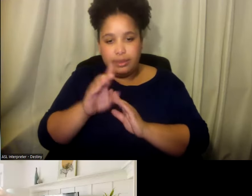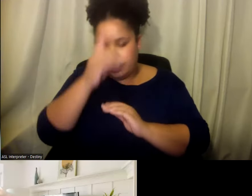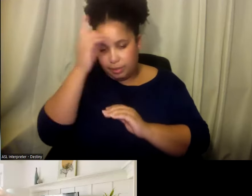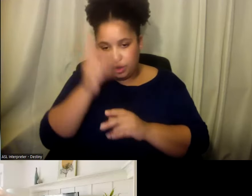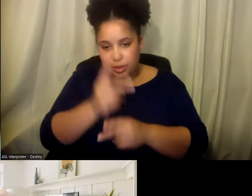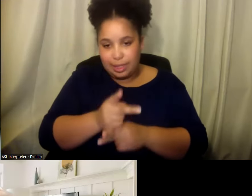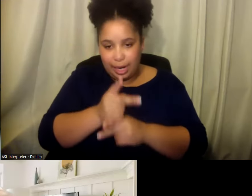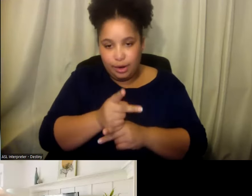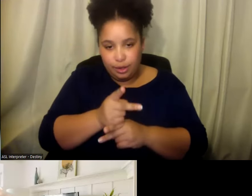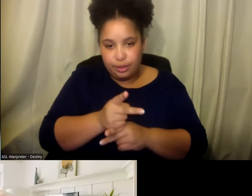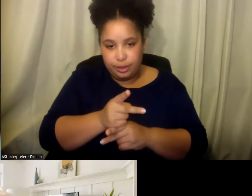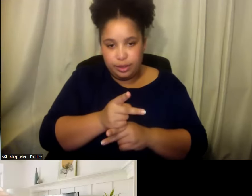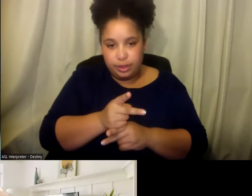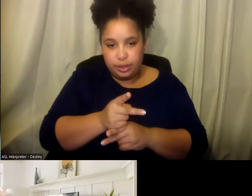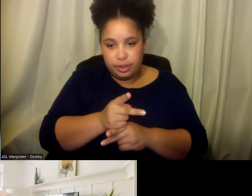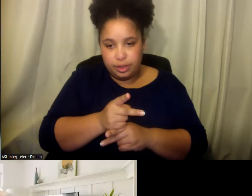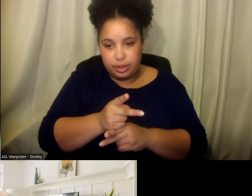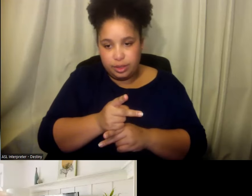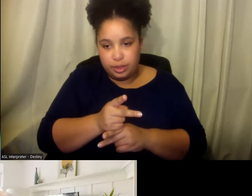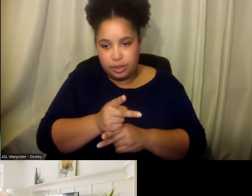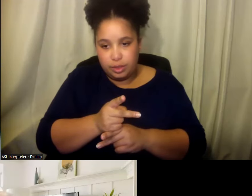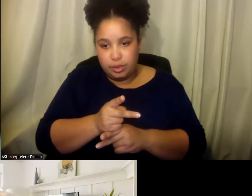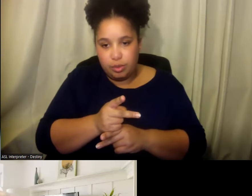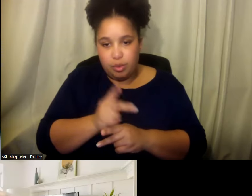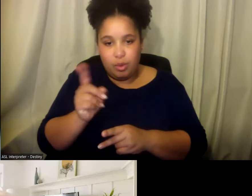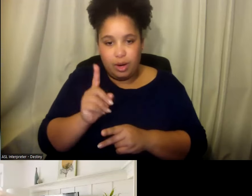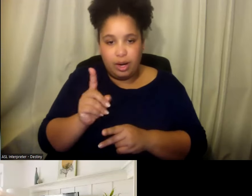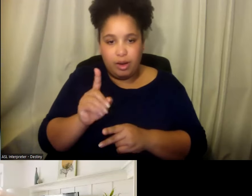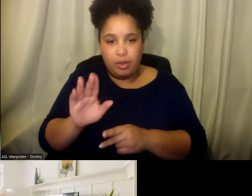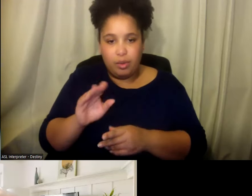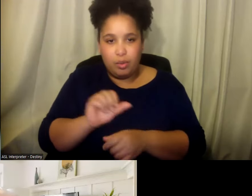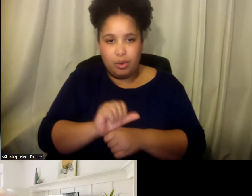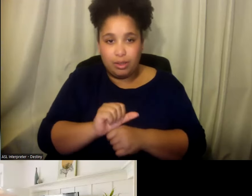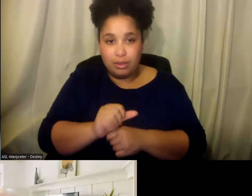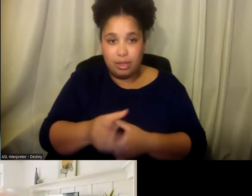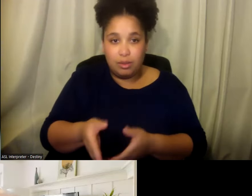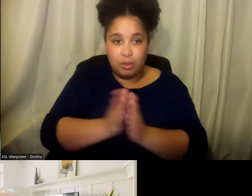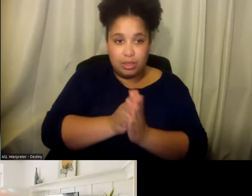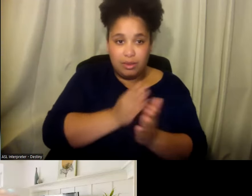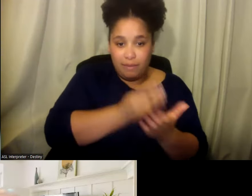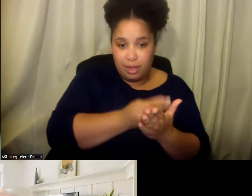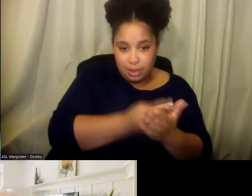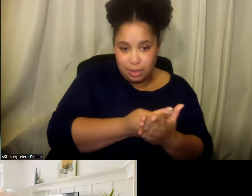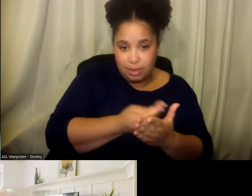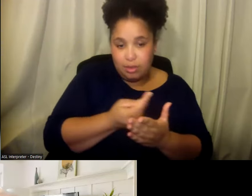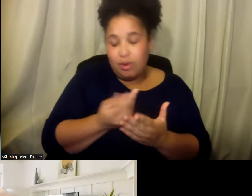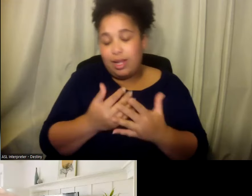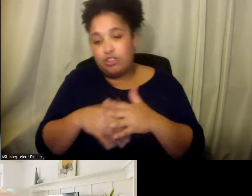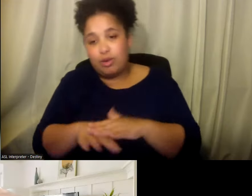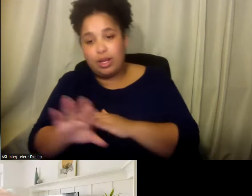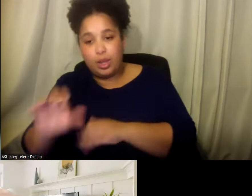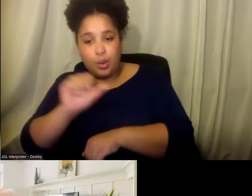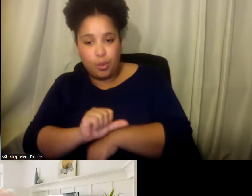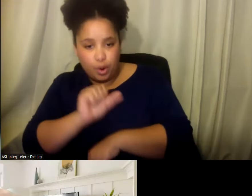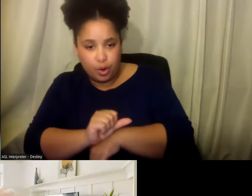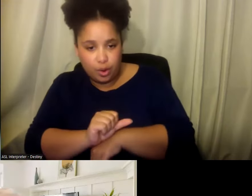Aware, their work. So I don't know if that's asking for funding to keep it going, or just thinking about how can you integrate their work